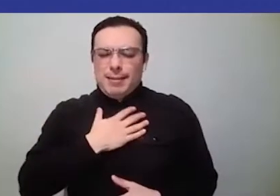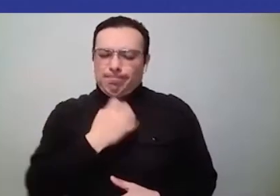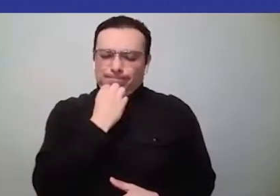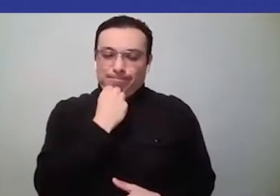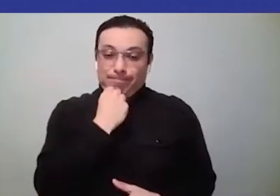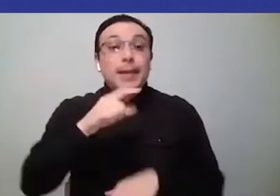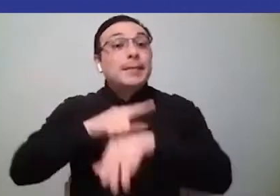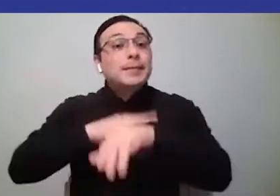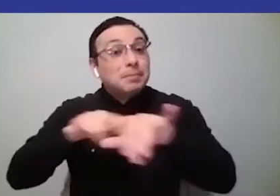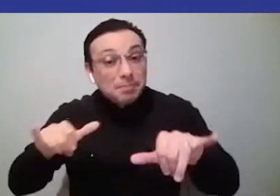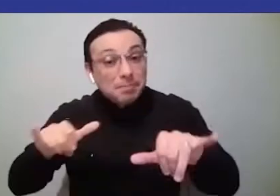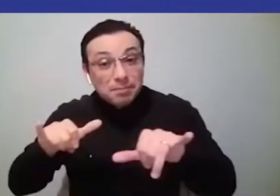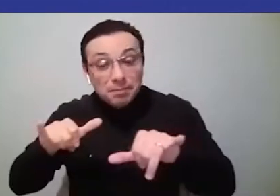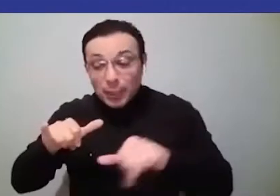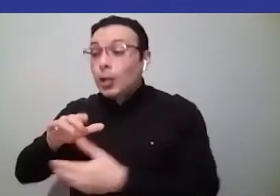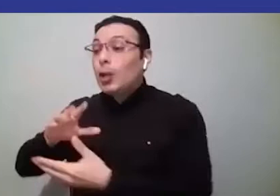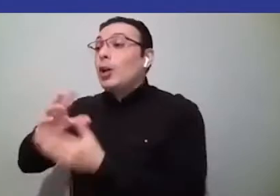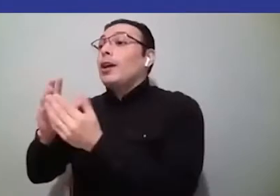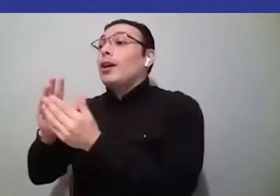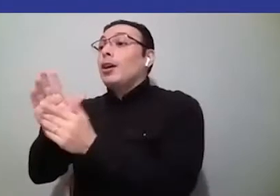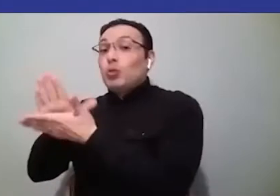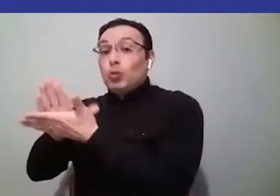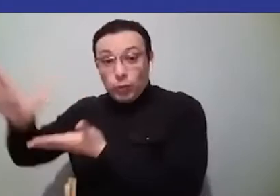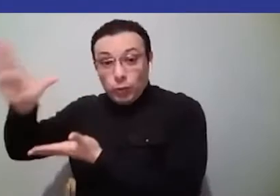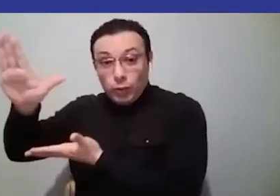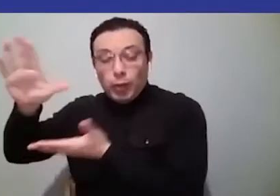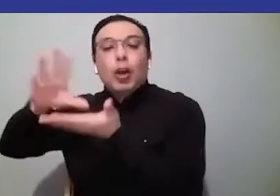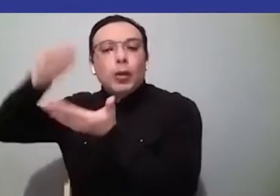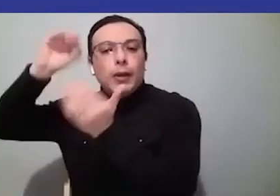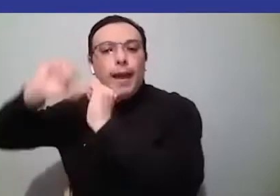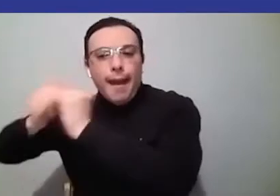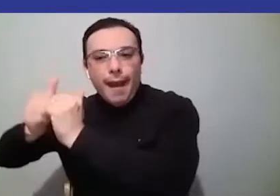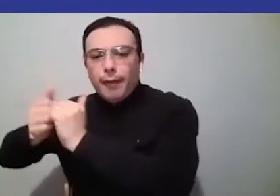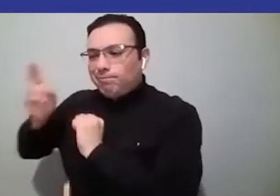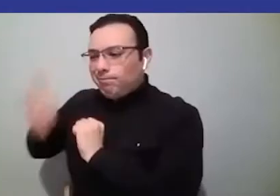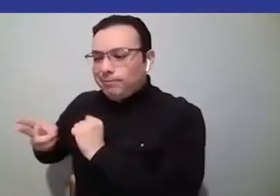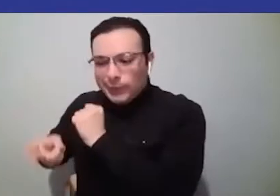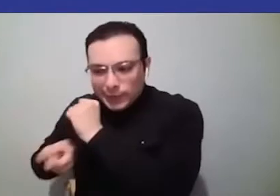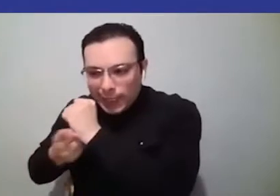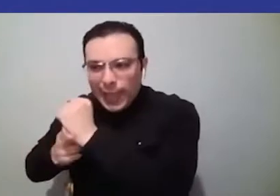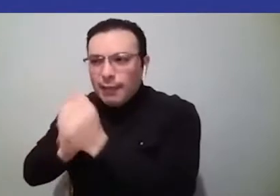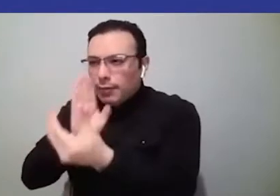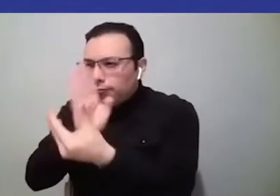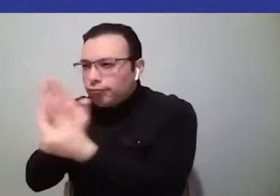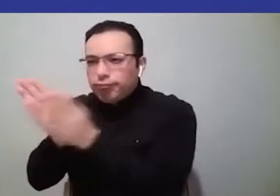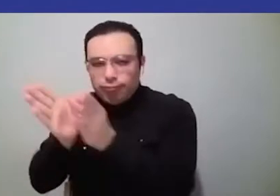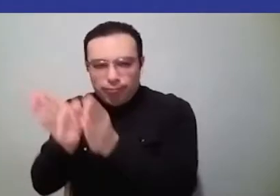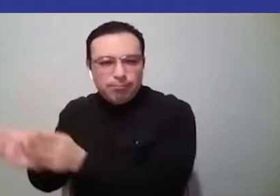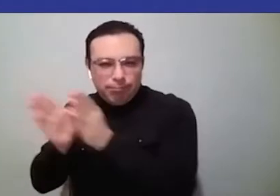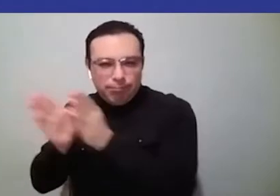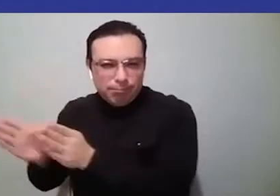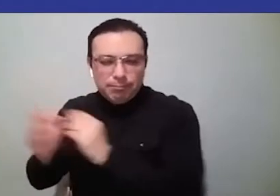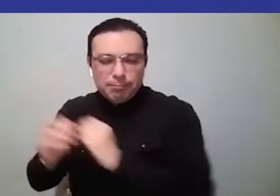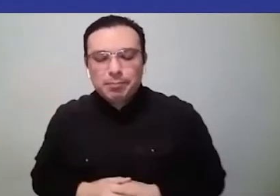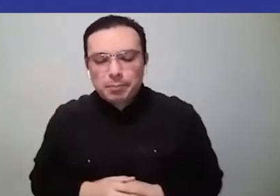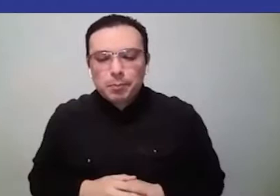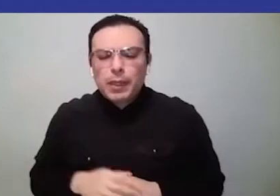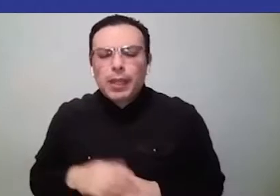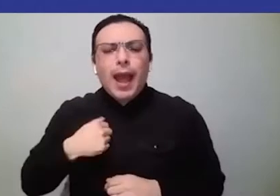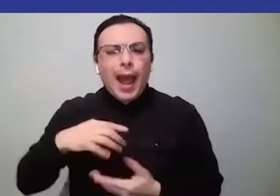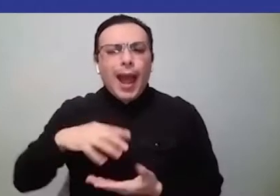And a few years ago, I had heard of this poet. Her name was Diane